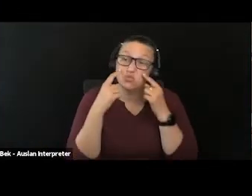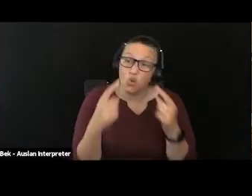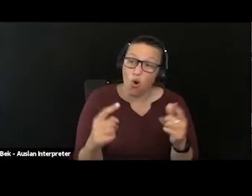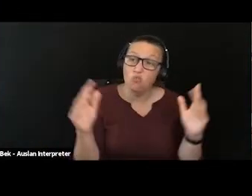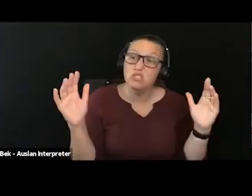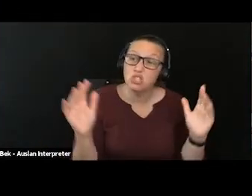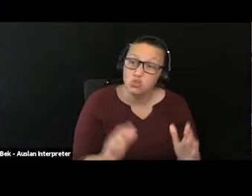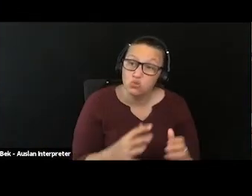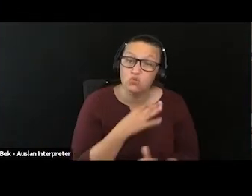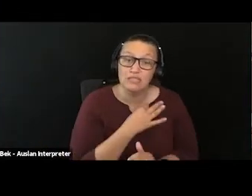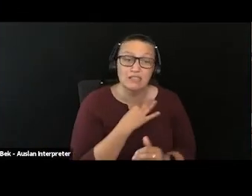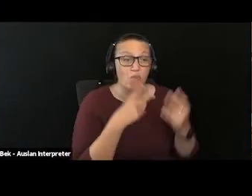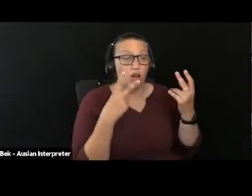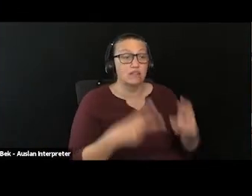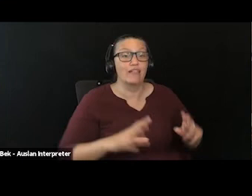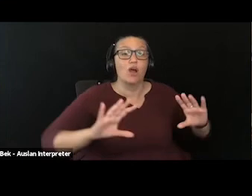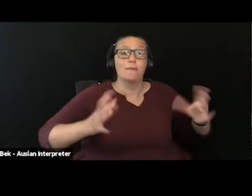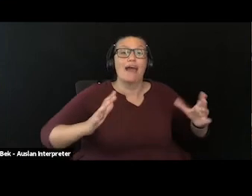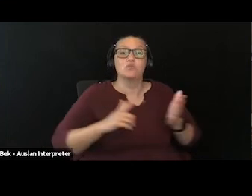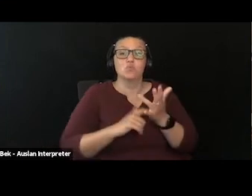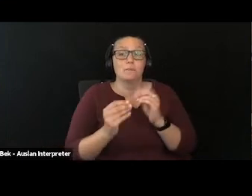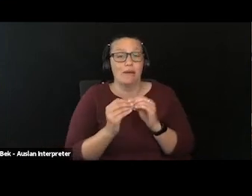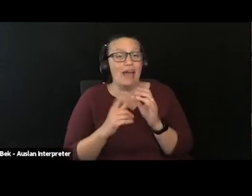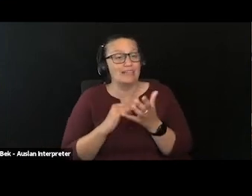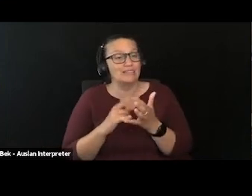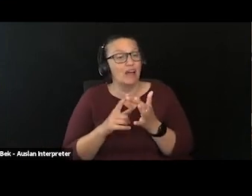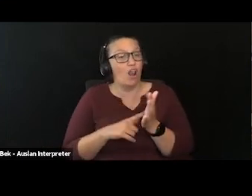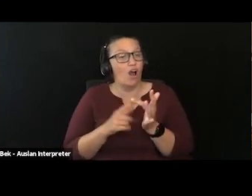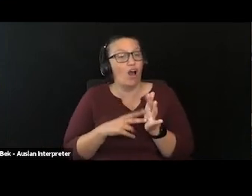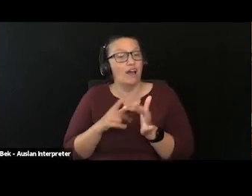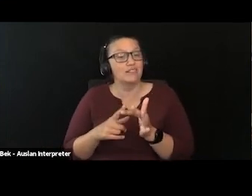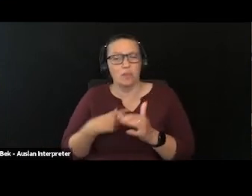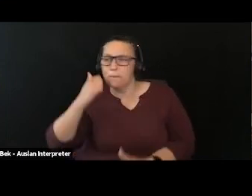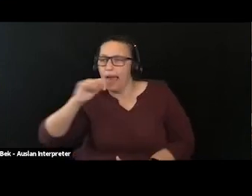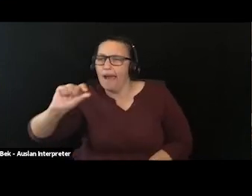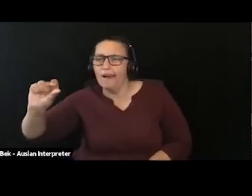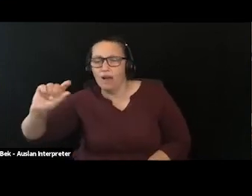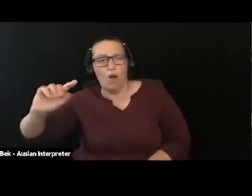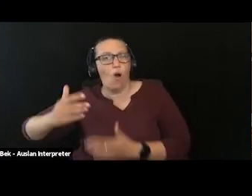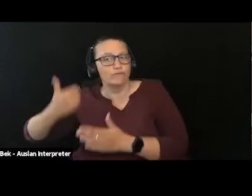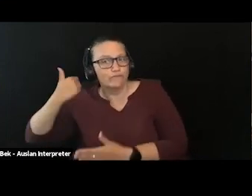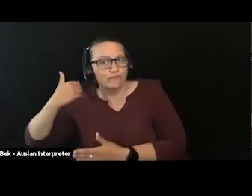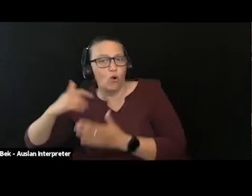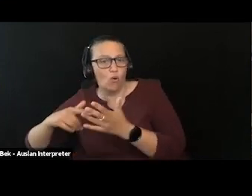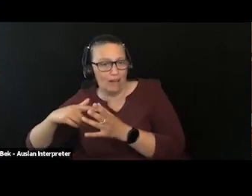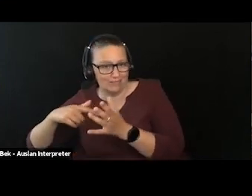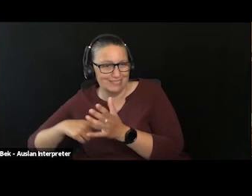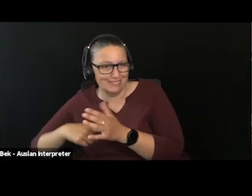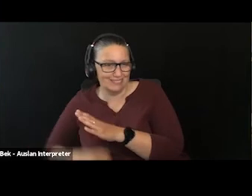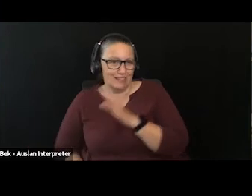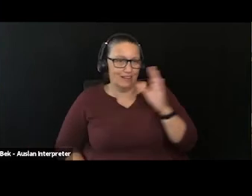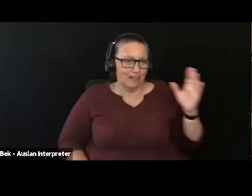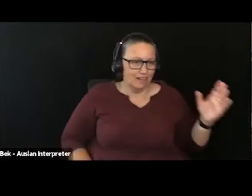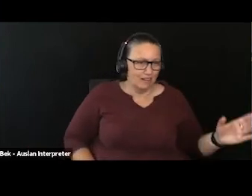of mortality compared to baseline, so compared to off OAT during this first month, but not as important as past